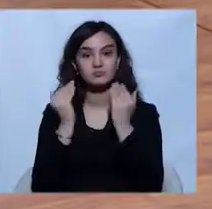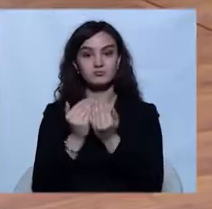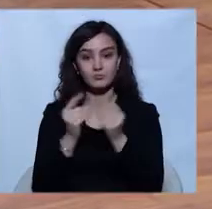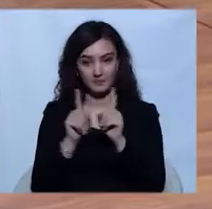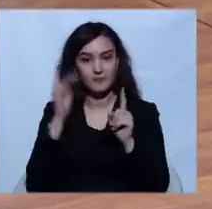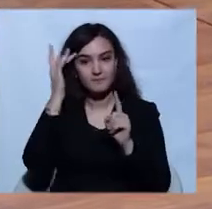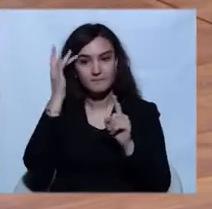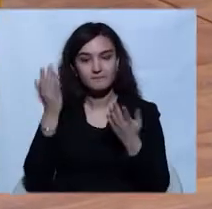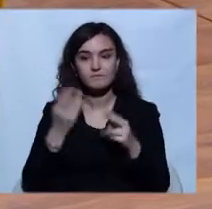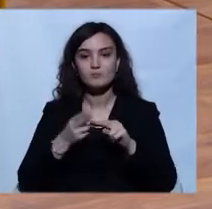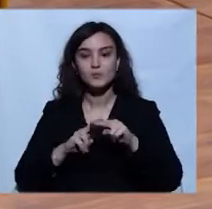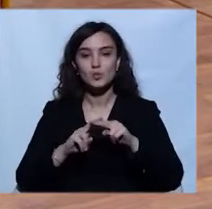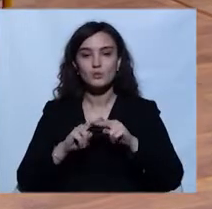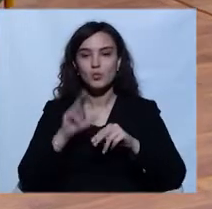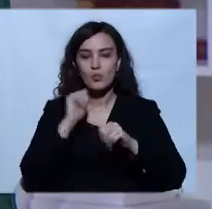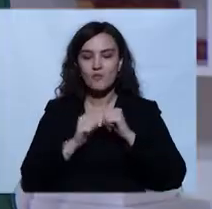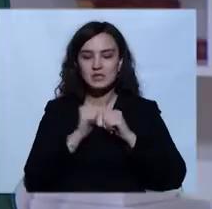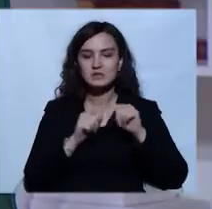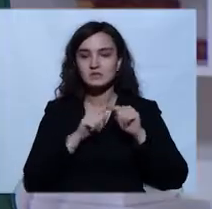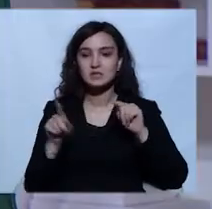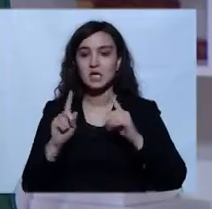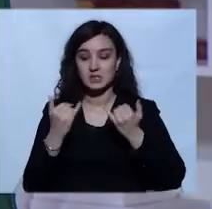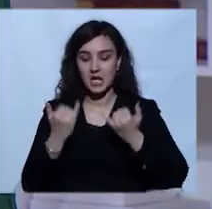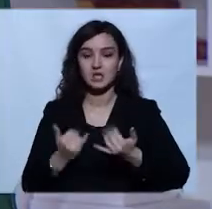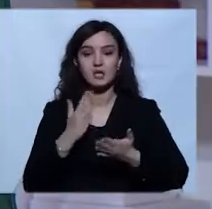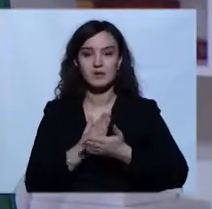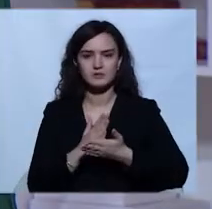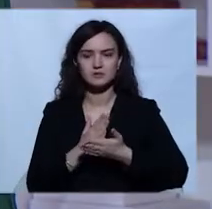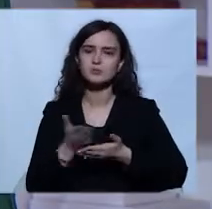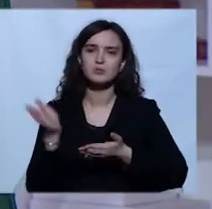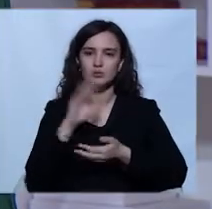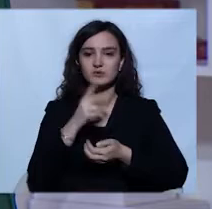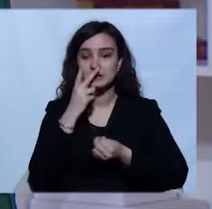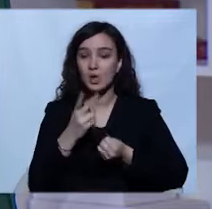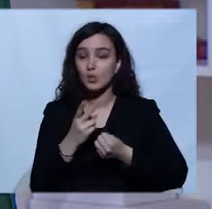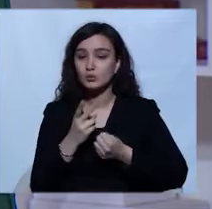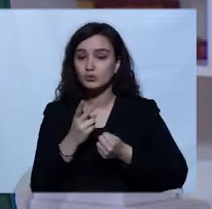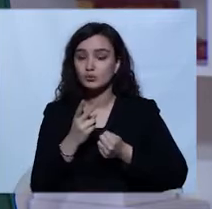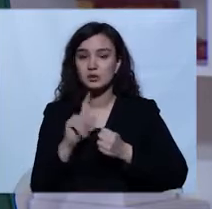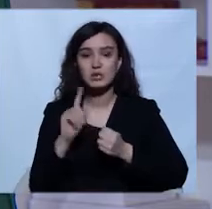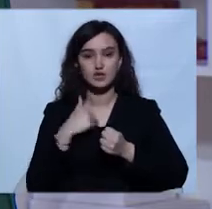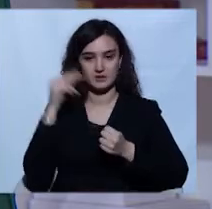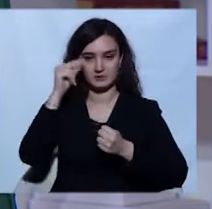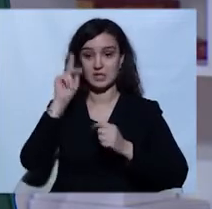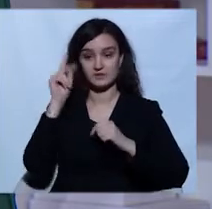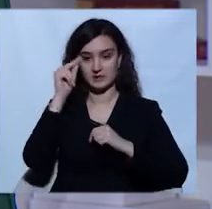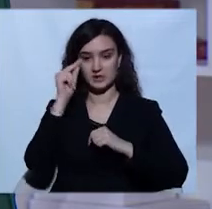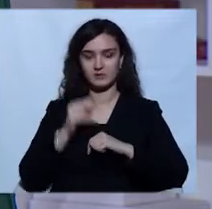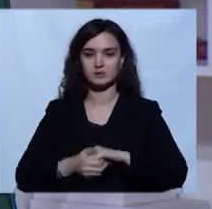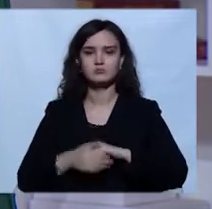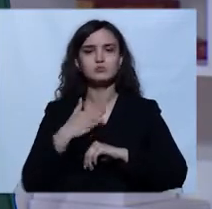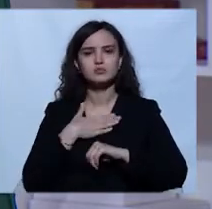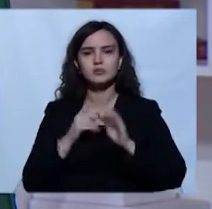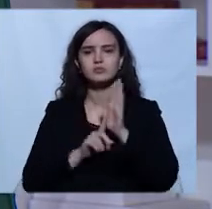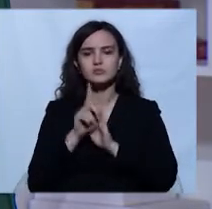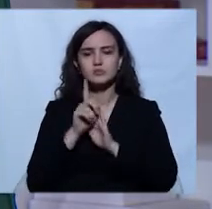just about all the time we have for today. So let's look at what we learned. We